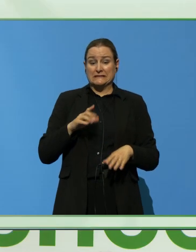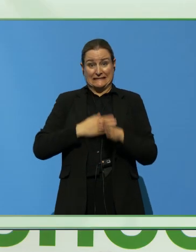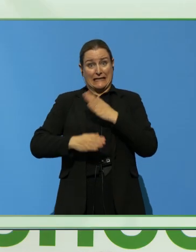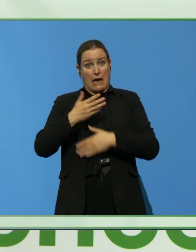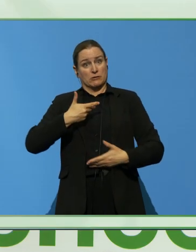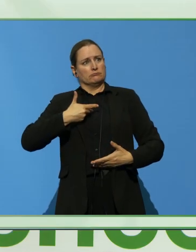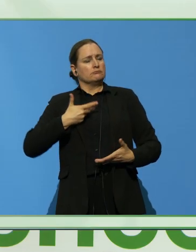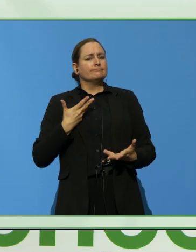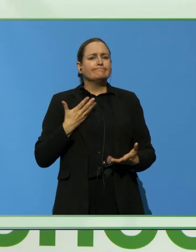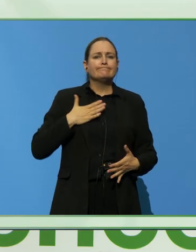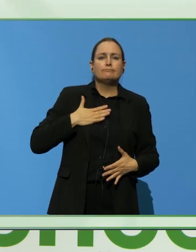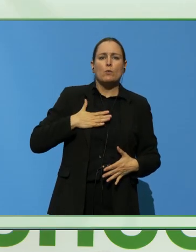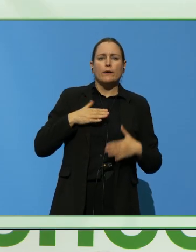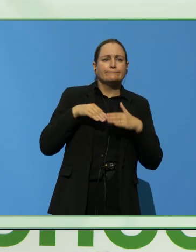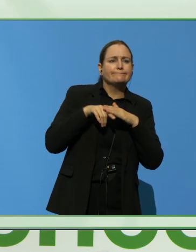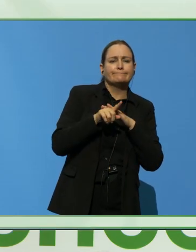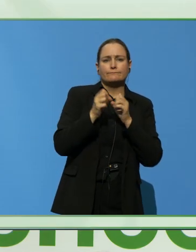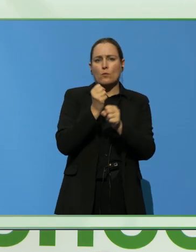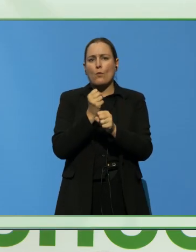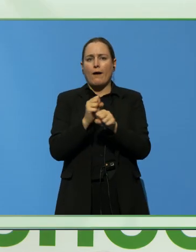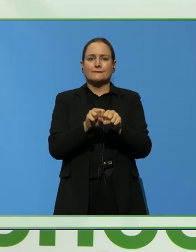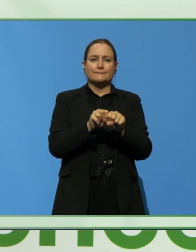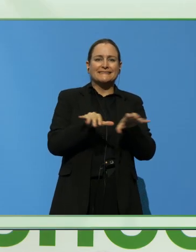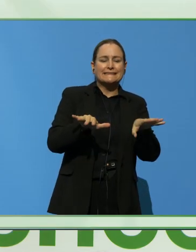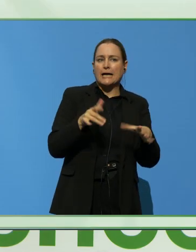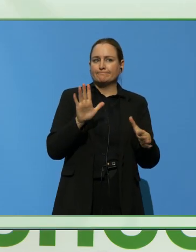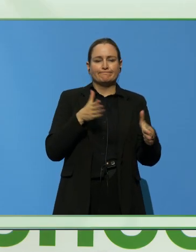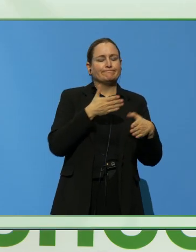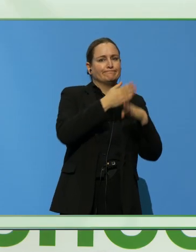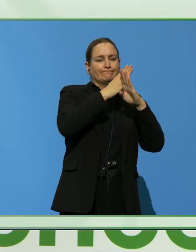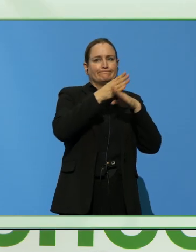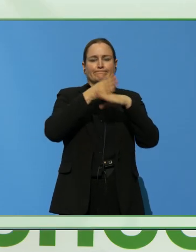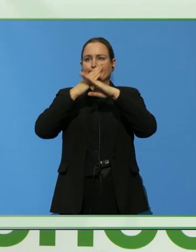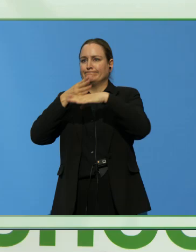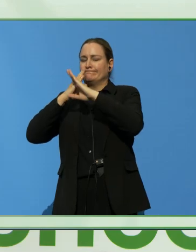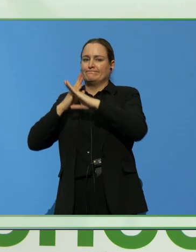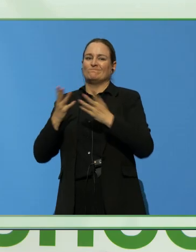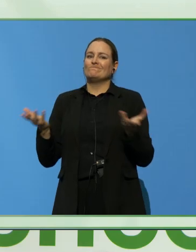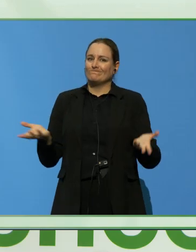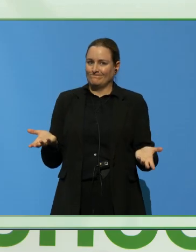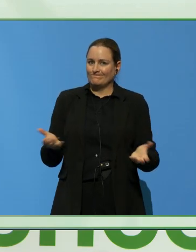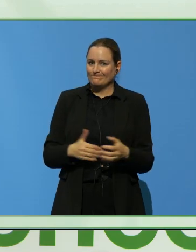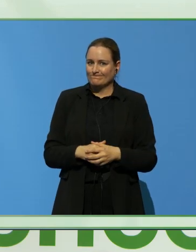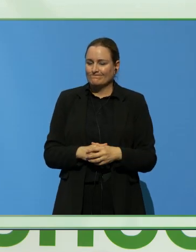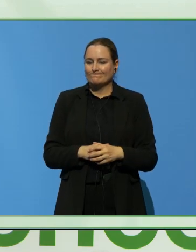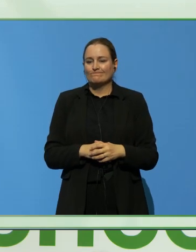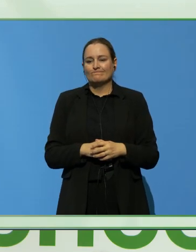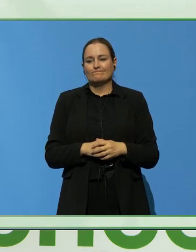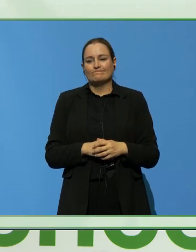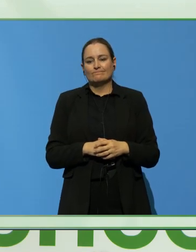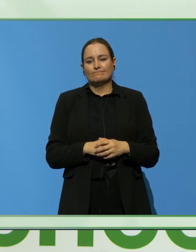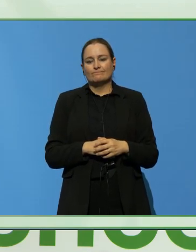in media industry. So what we want as well to highlight, what there are